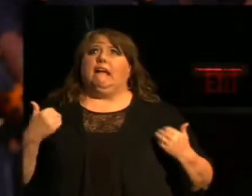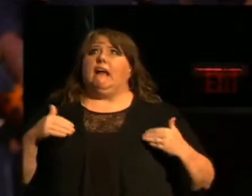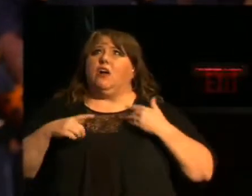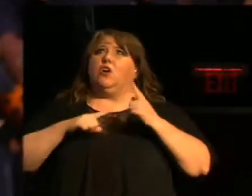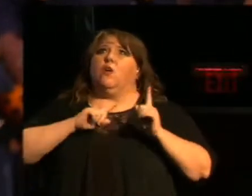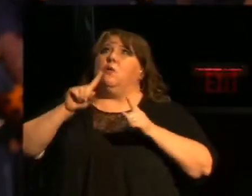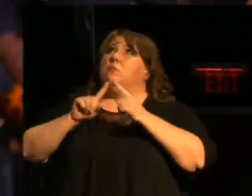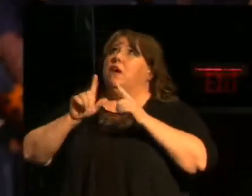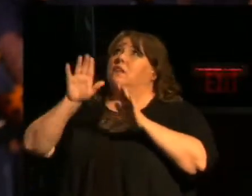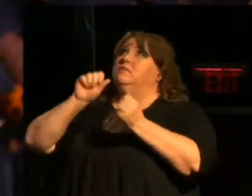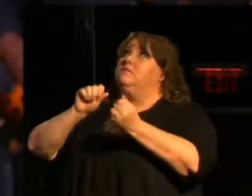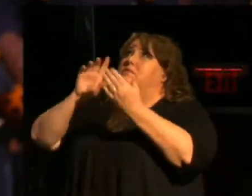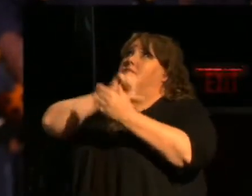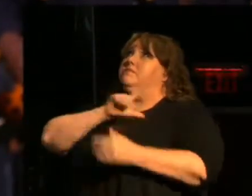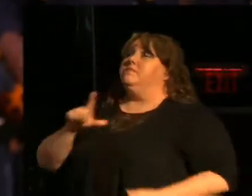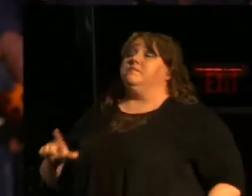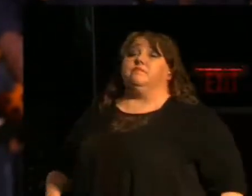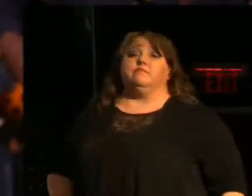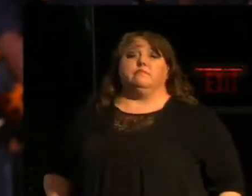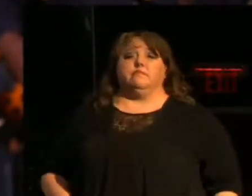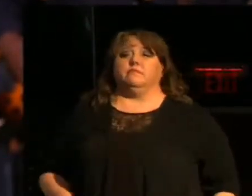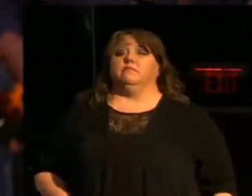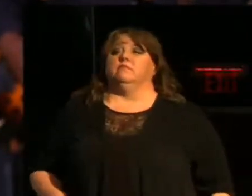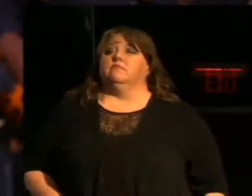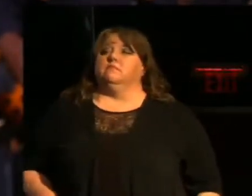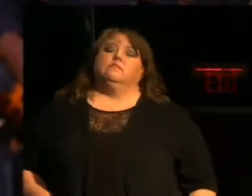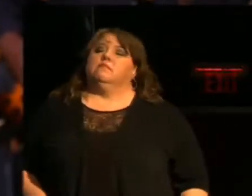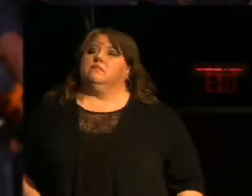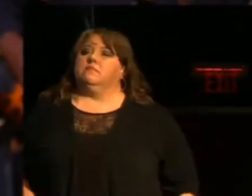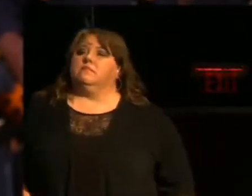age, men, women